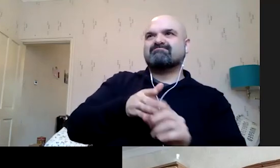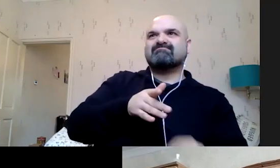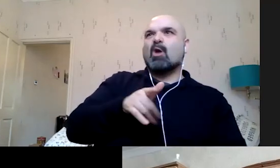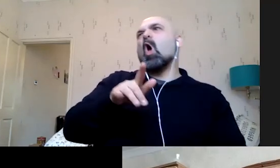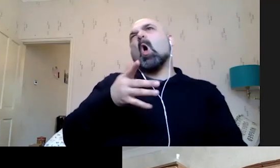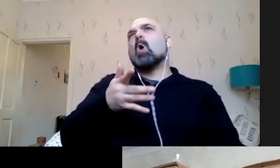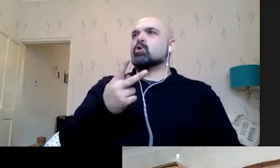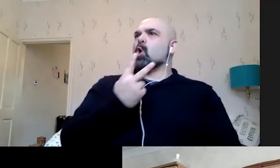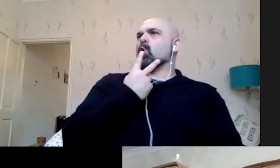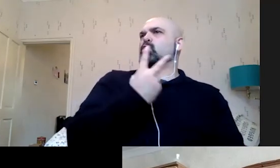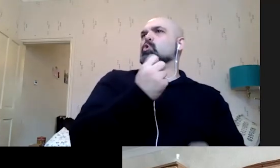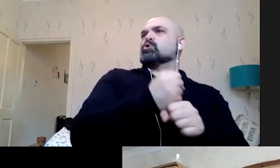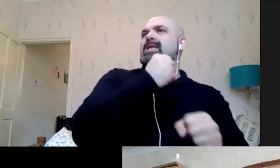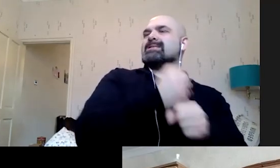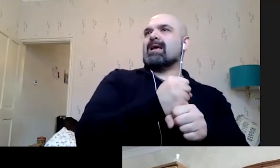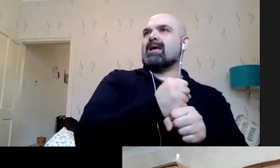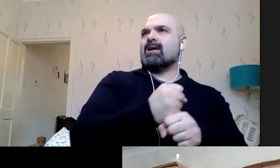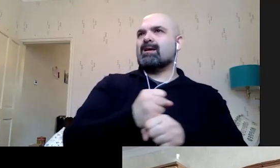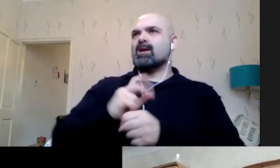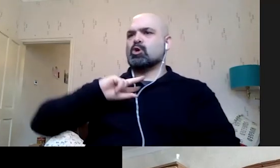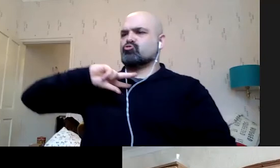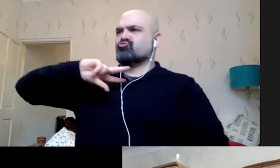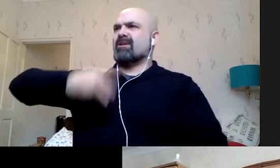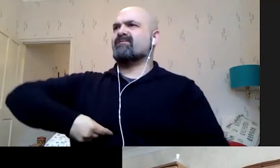there's only two genders, and saying transphobic comments.